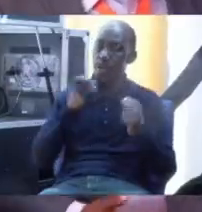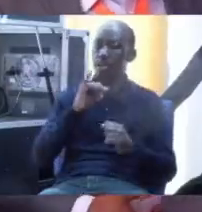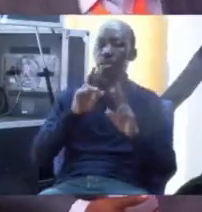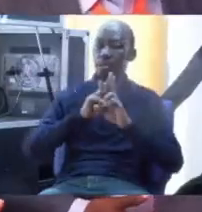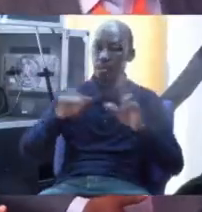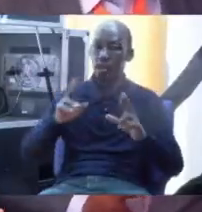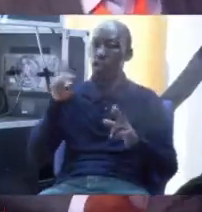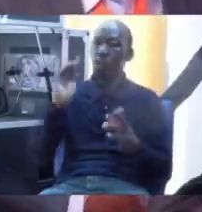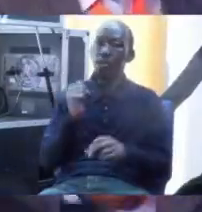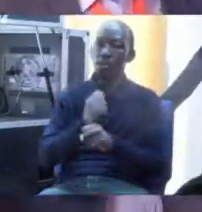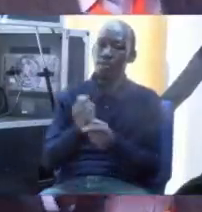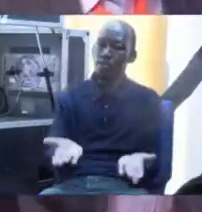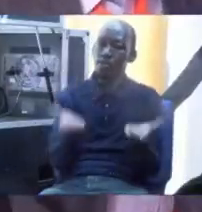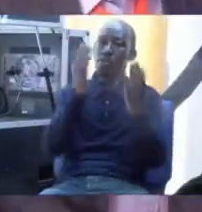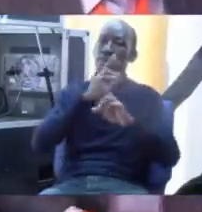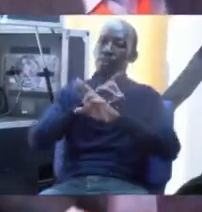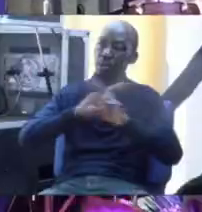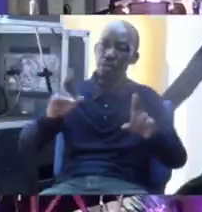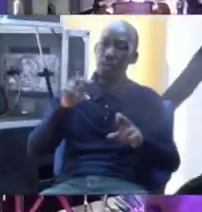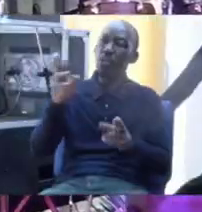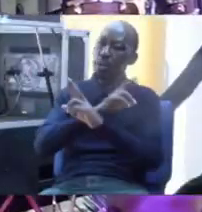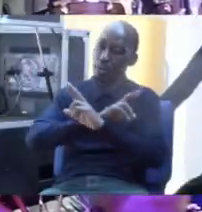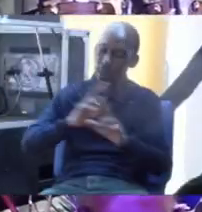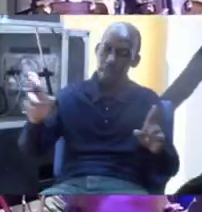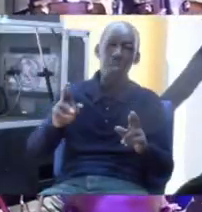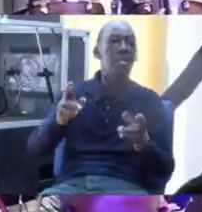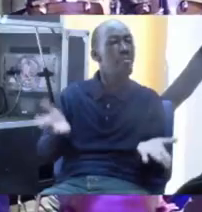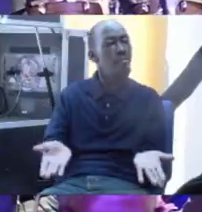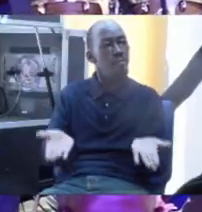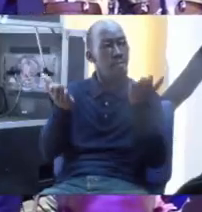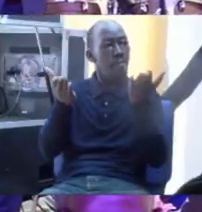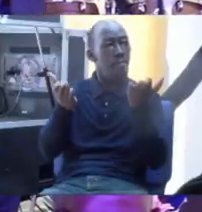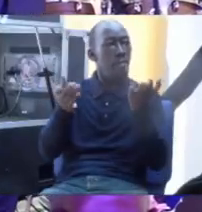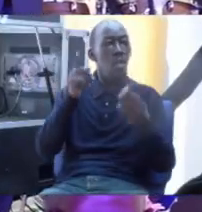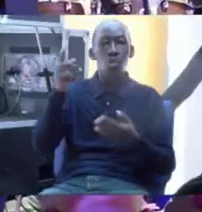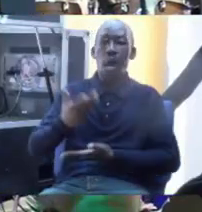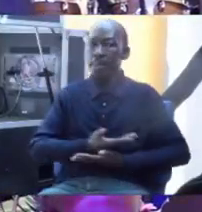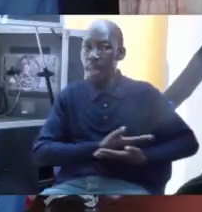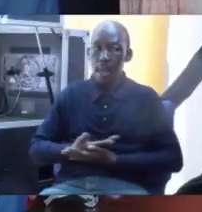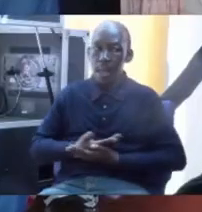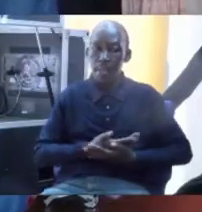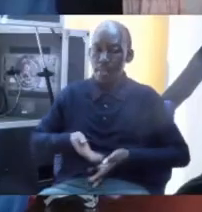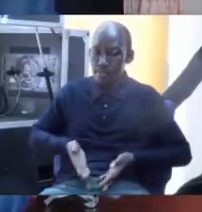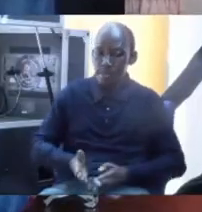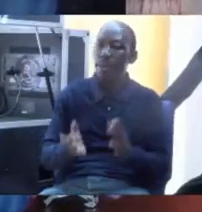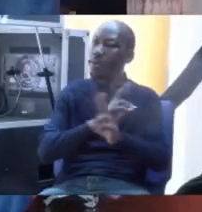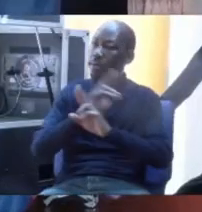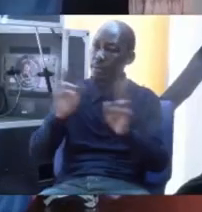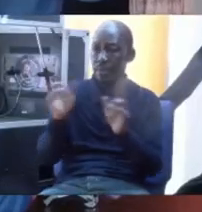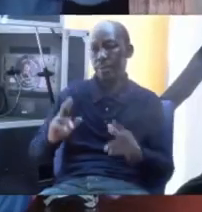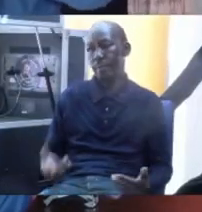Your promotion is ready. Your wedding is ready. Your baby shower is ready. Baby shower